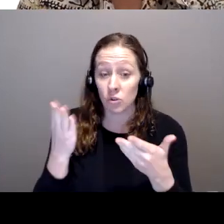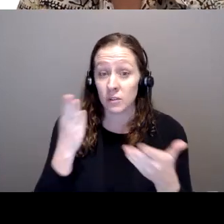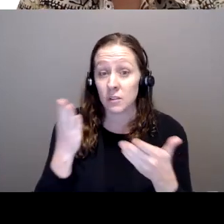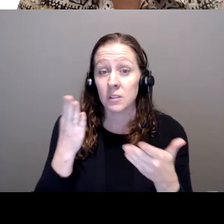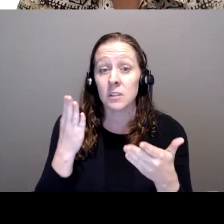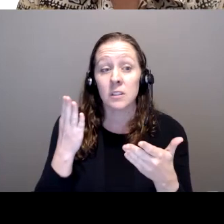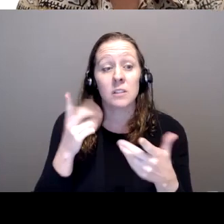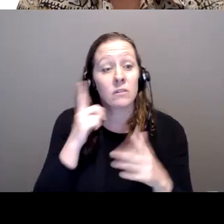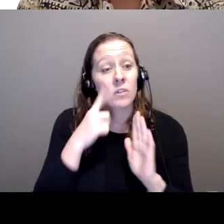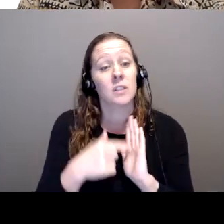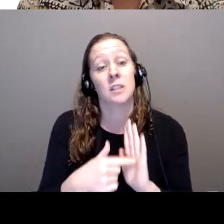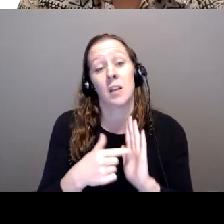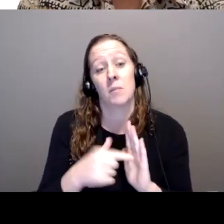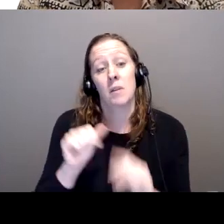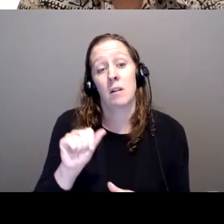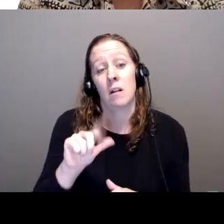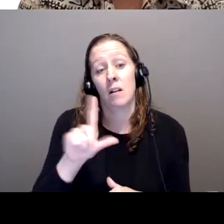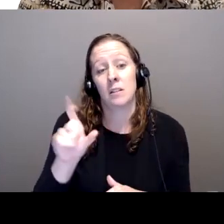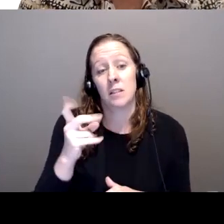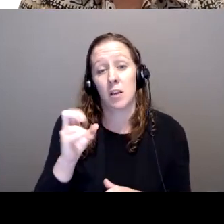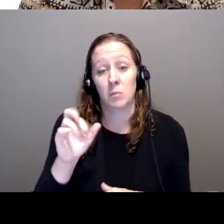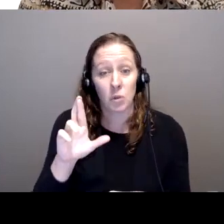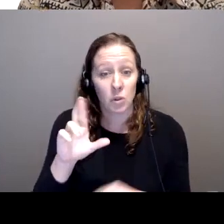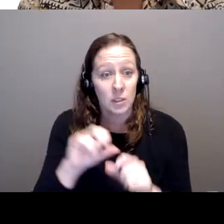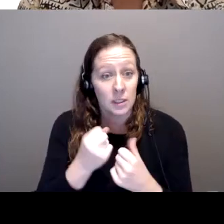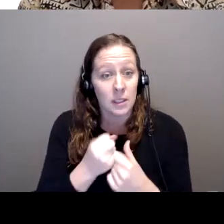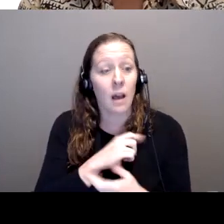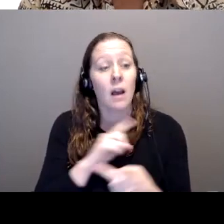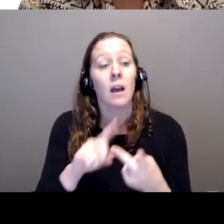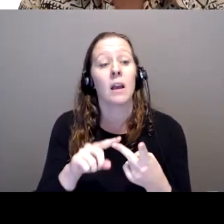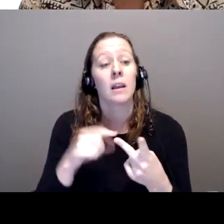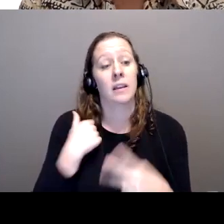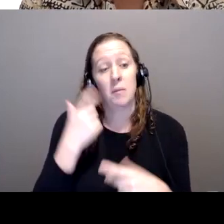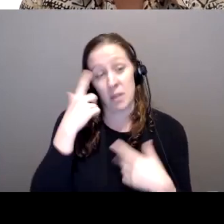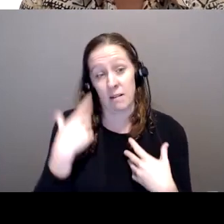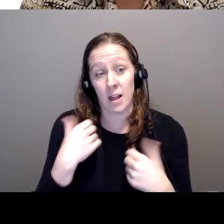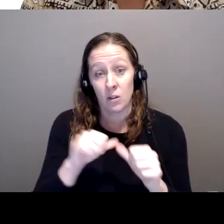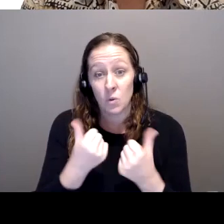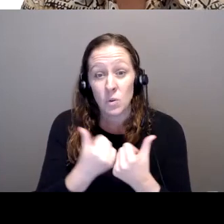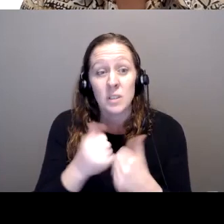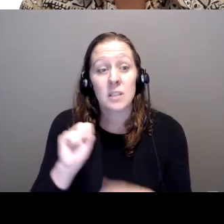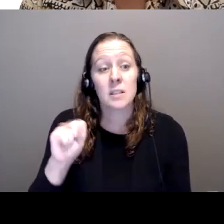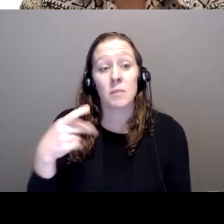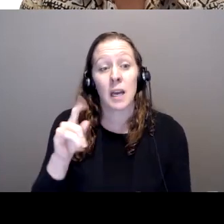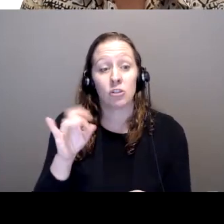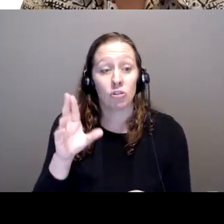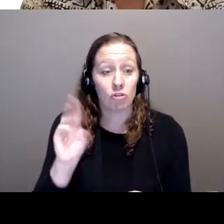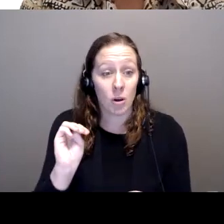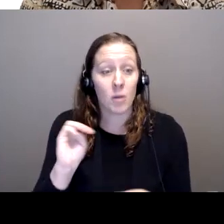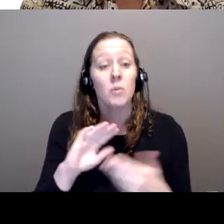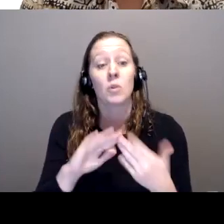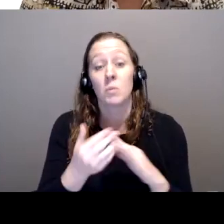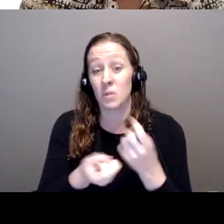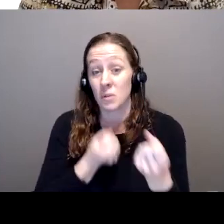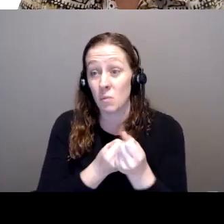the Alzheimer's Society, Canadian Mental Health Association, Spectrum, Community Support